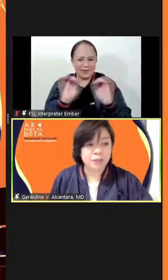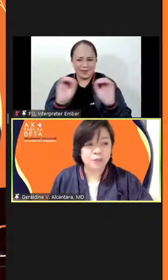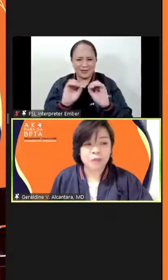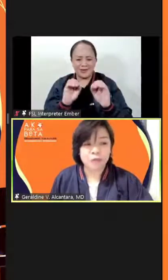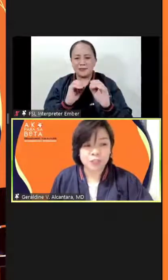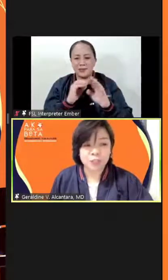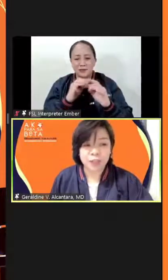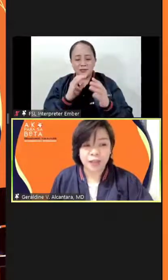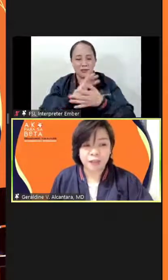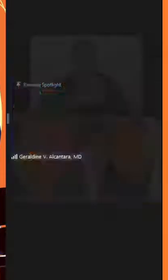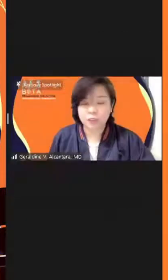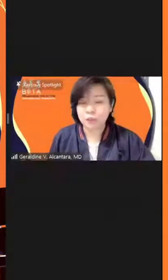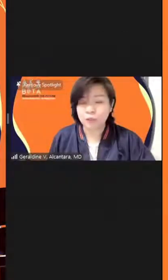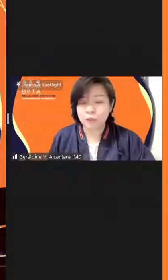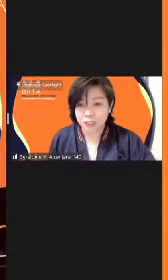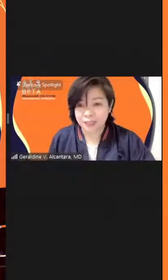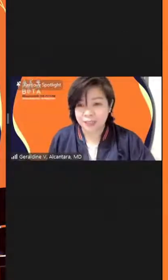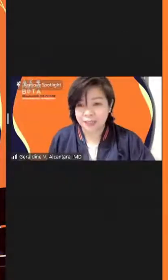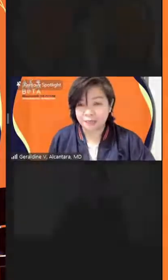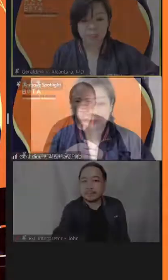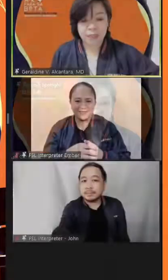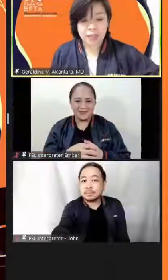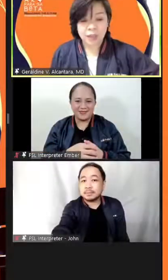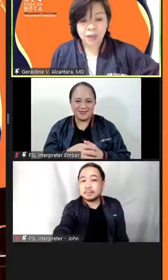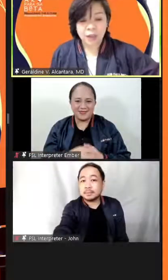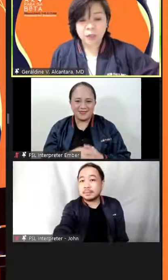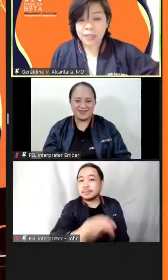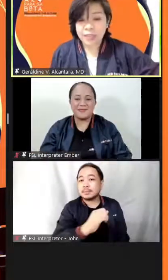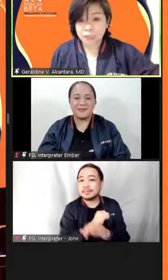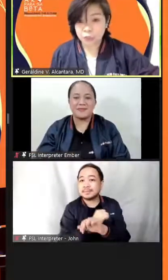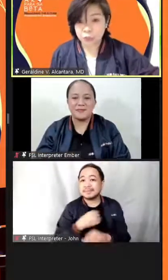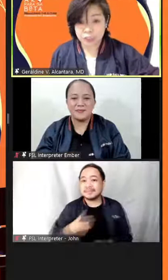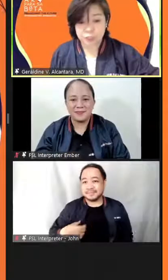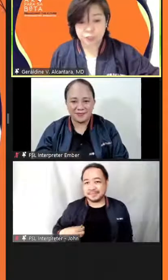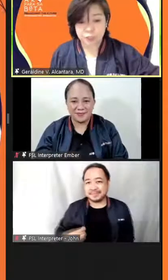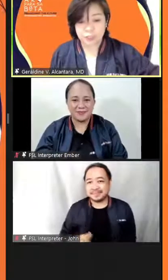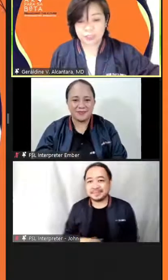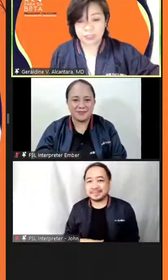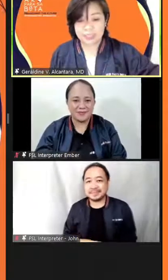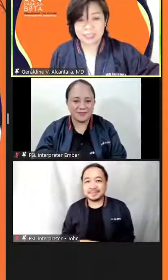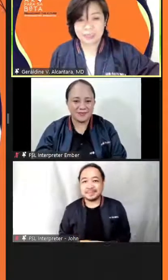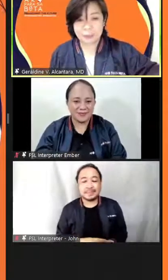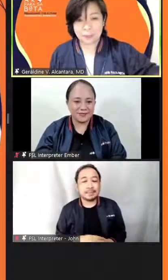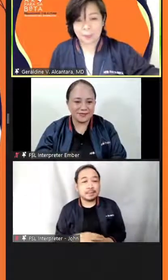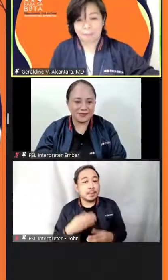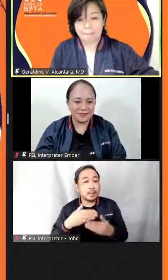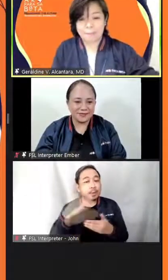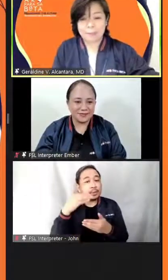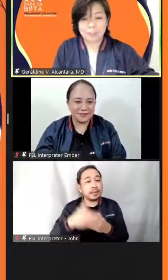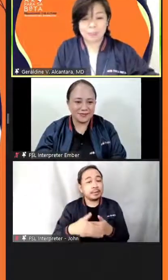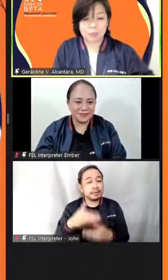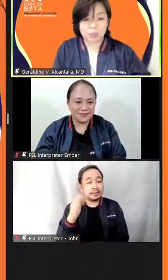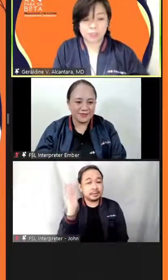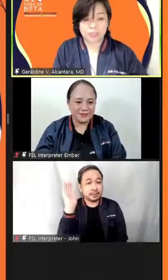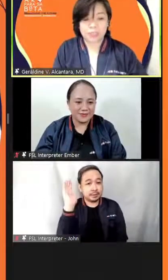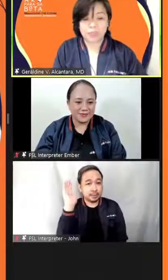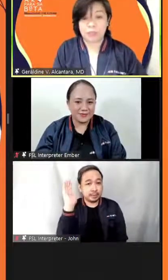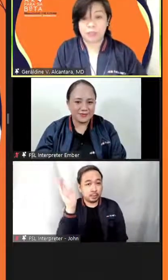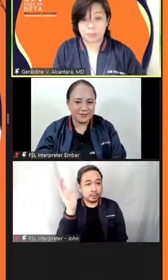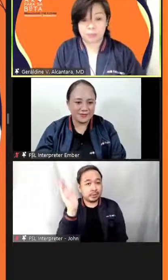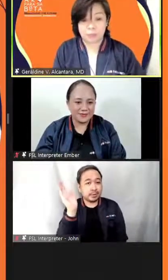us from reaching out to our children. Our next resource person is the